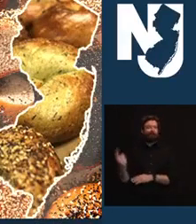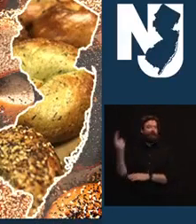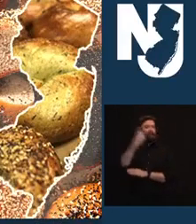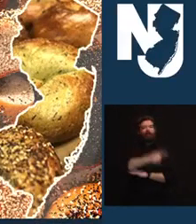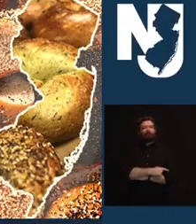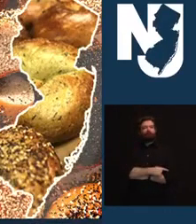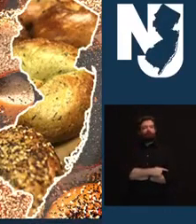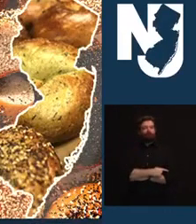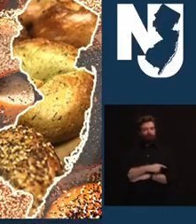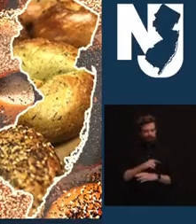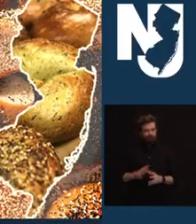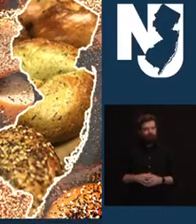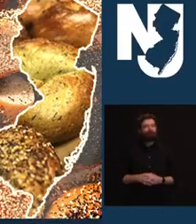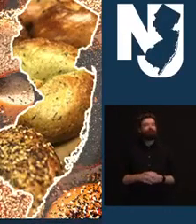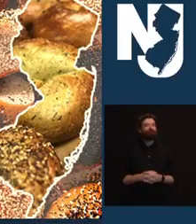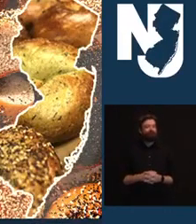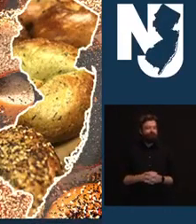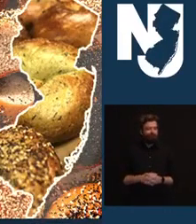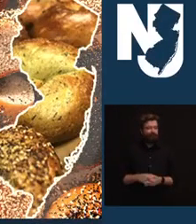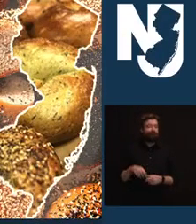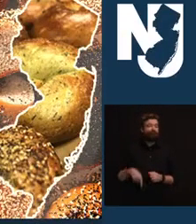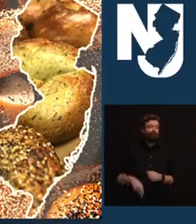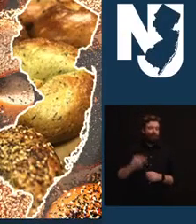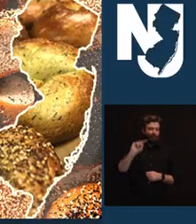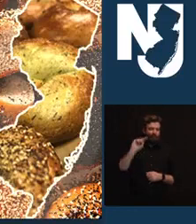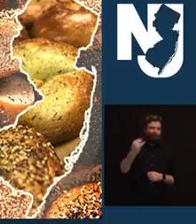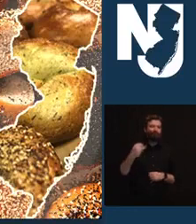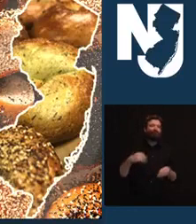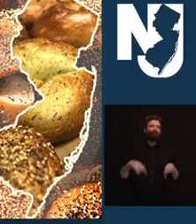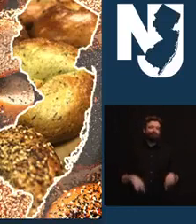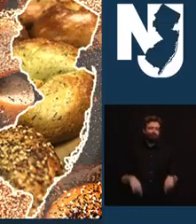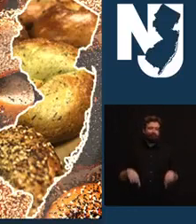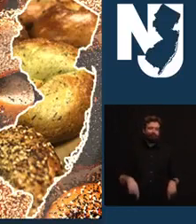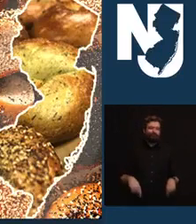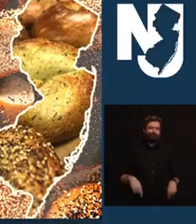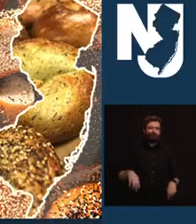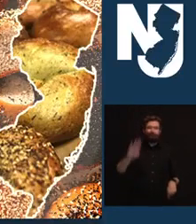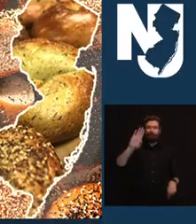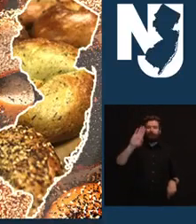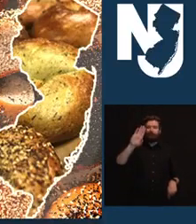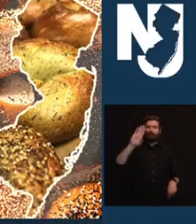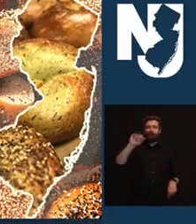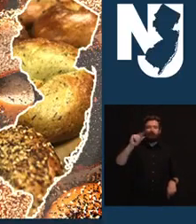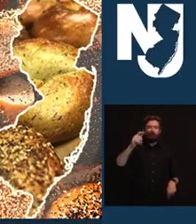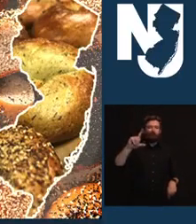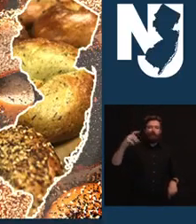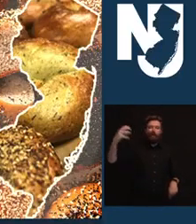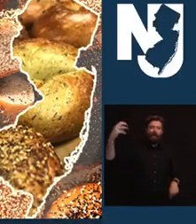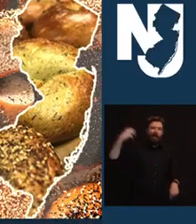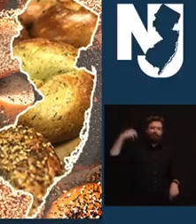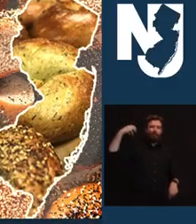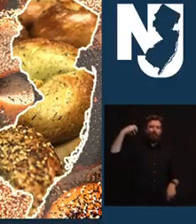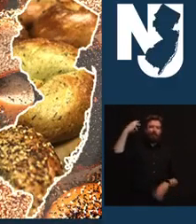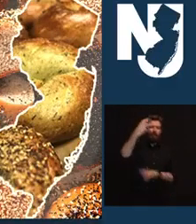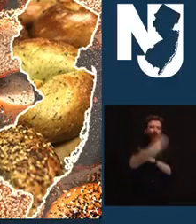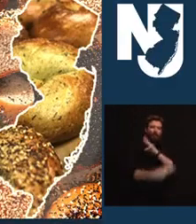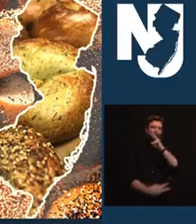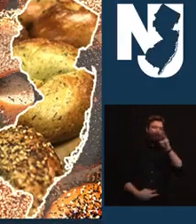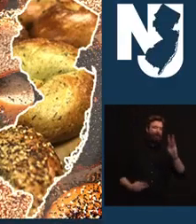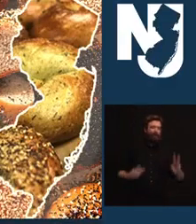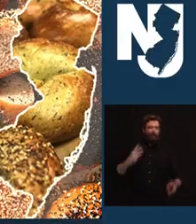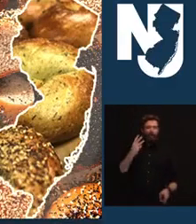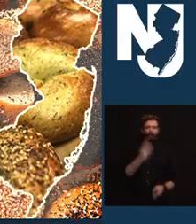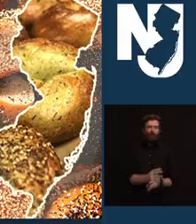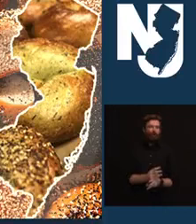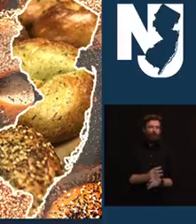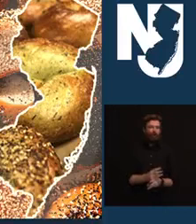Jersey Day, since we know that we live in the bagel capital of the United States, and even perhaps the world. Today, it doesn't matter if you